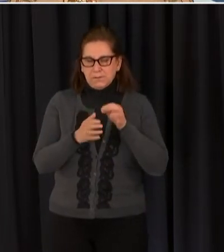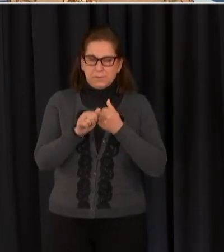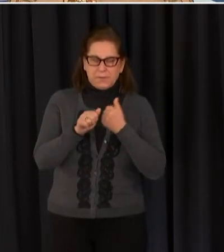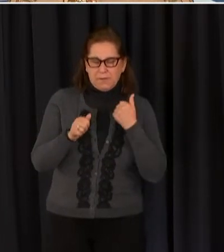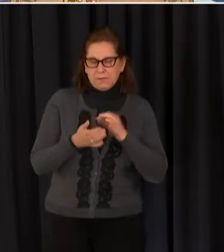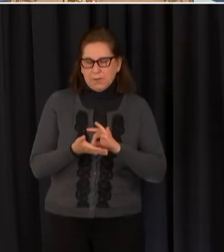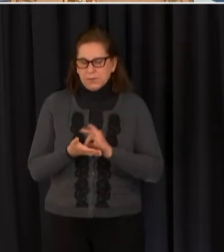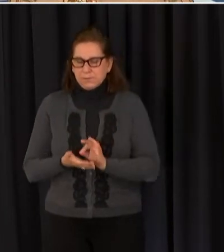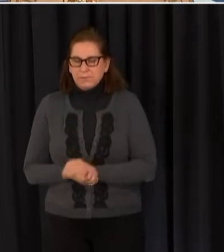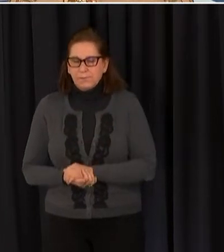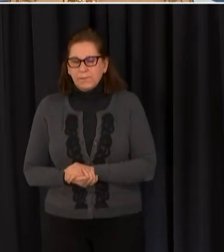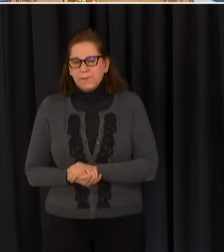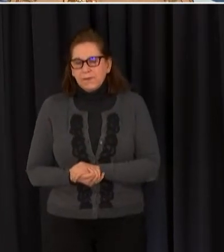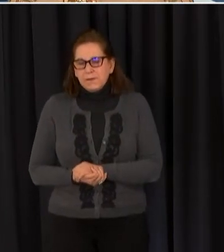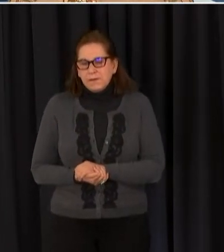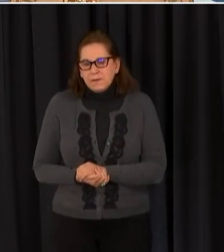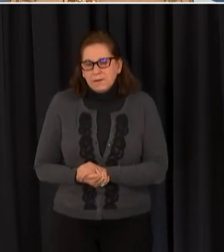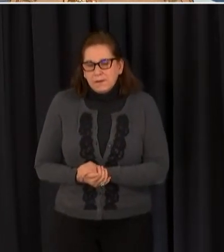turnaround.